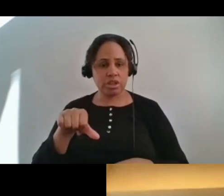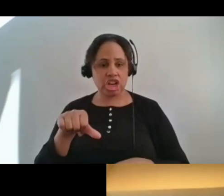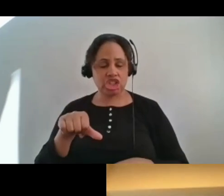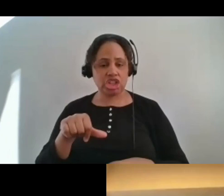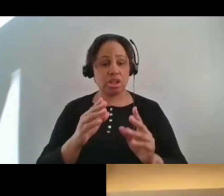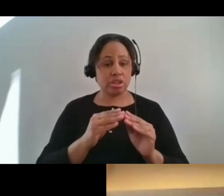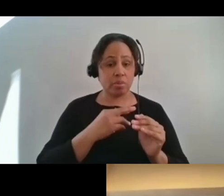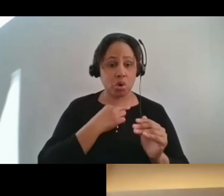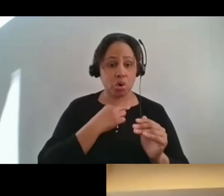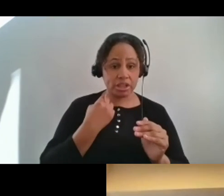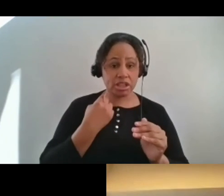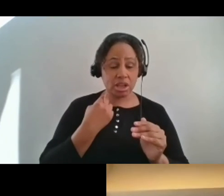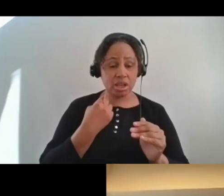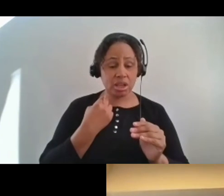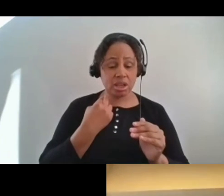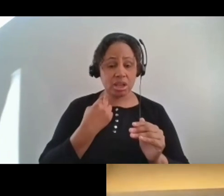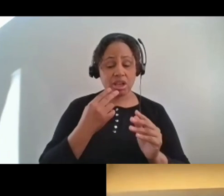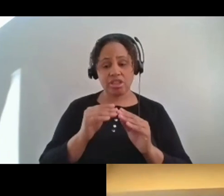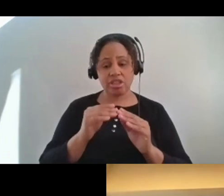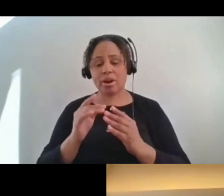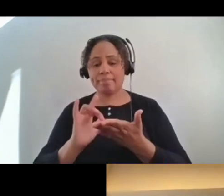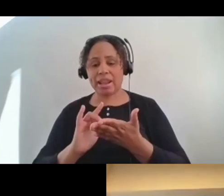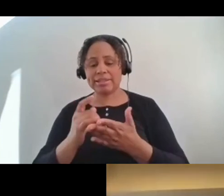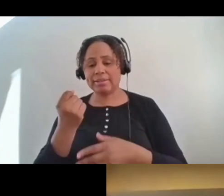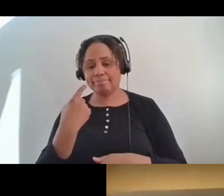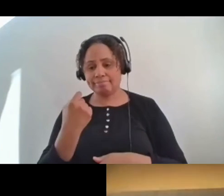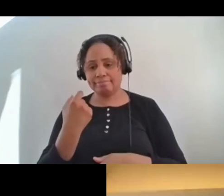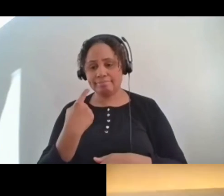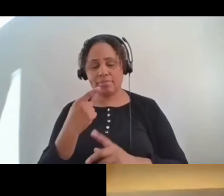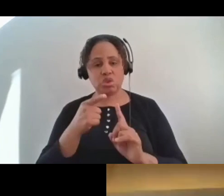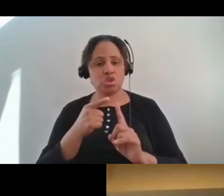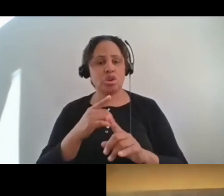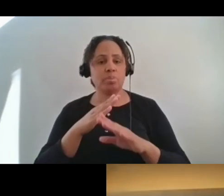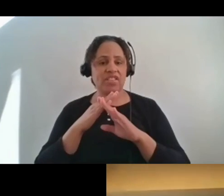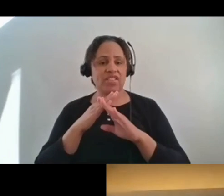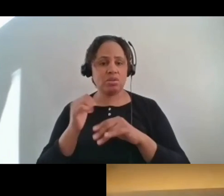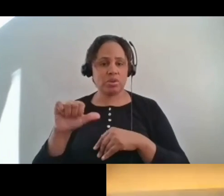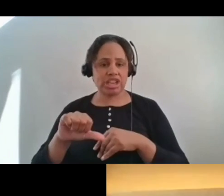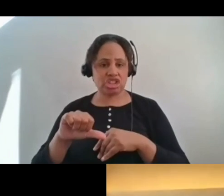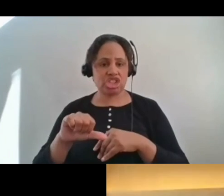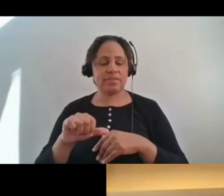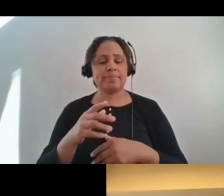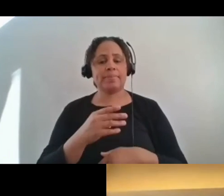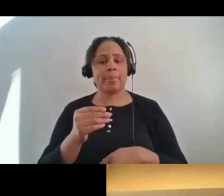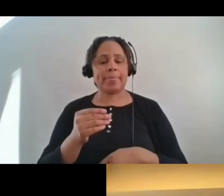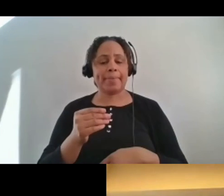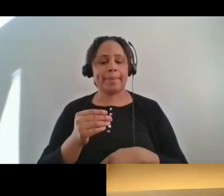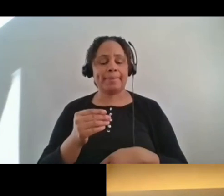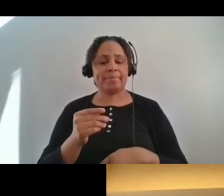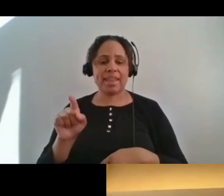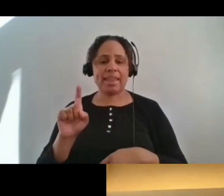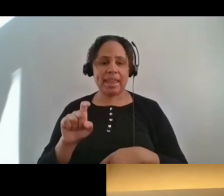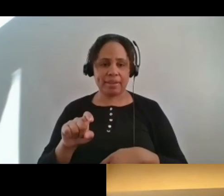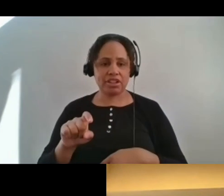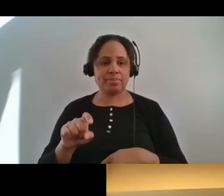risk of rejection, the more immune suppression they're going to need to prevent that rejection from happening. And they absolutely have to